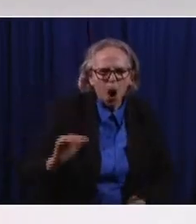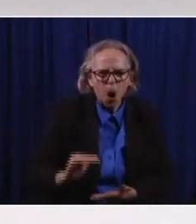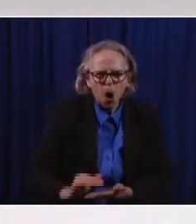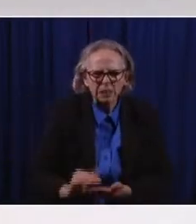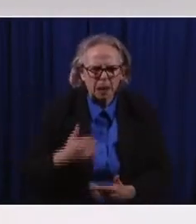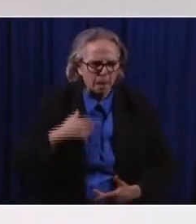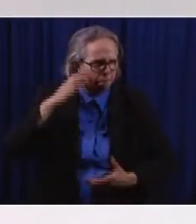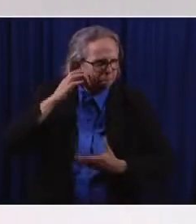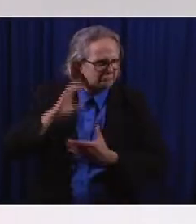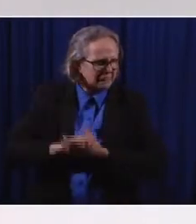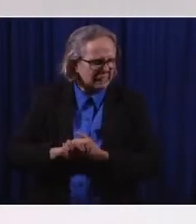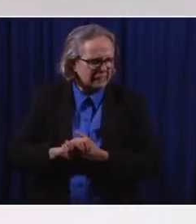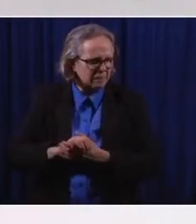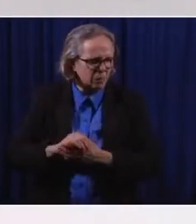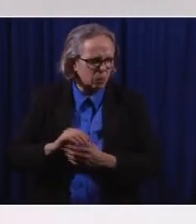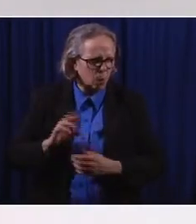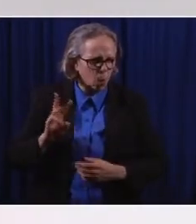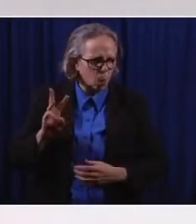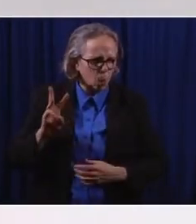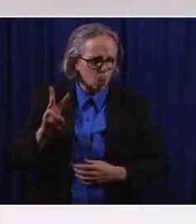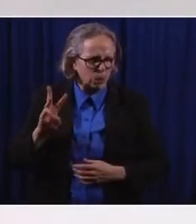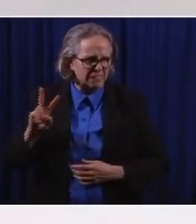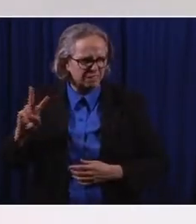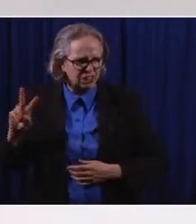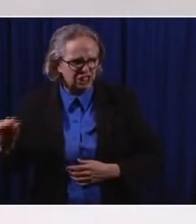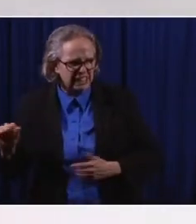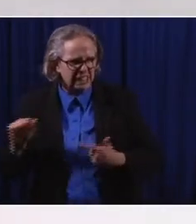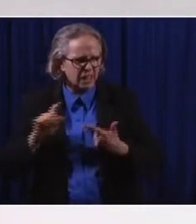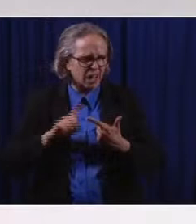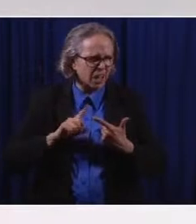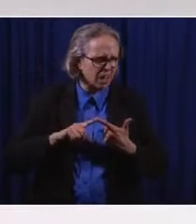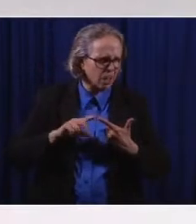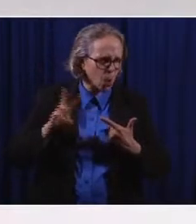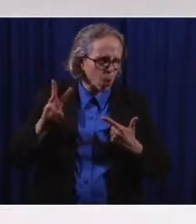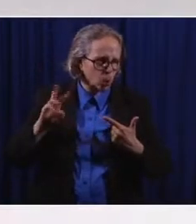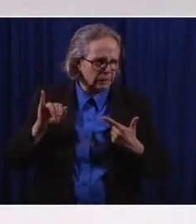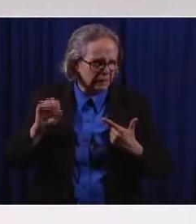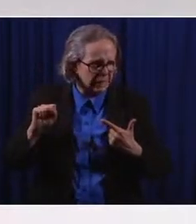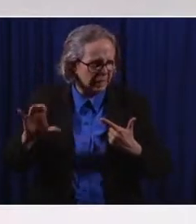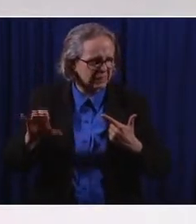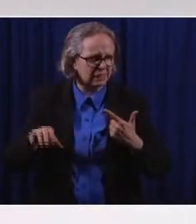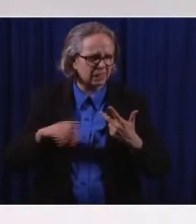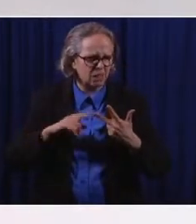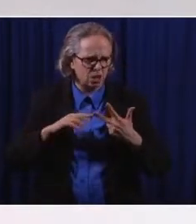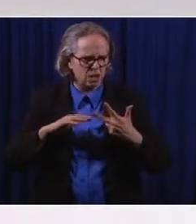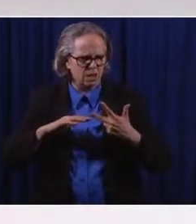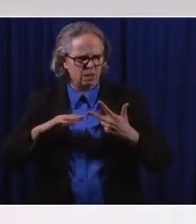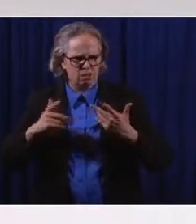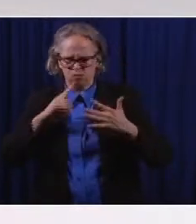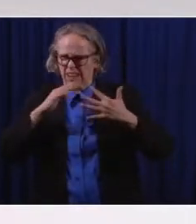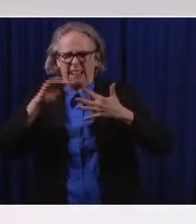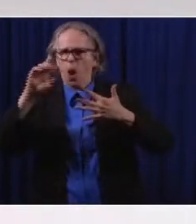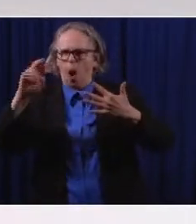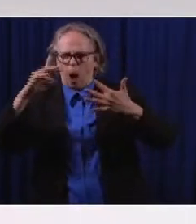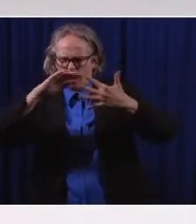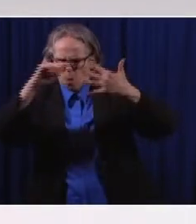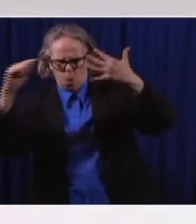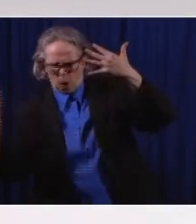at the time that the study was done, Wisconsin were slightly lower than Ohio. We're quite similar to Indiana,